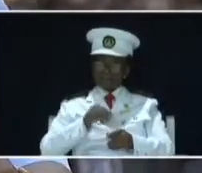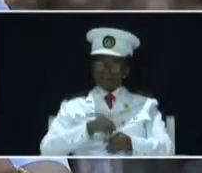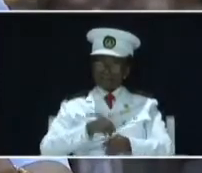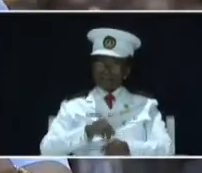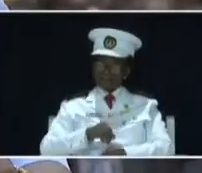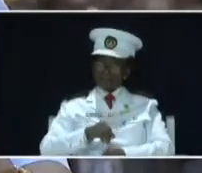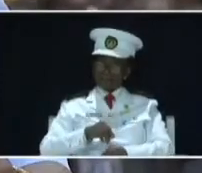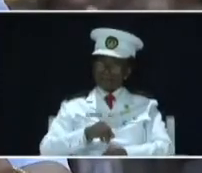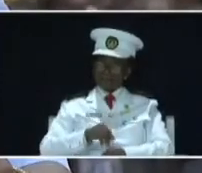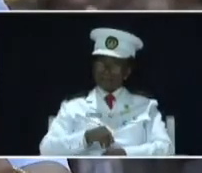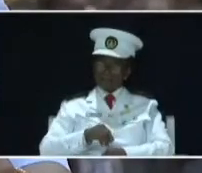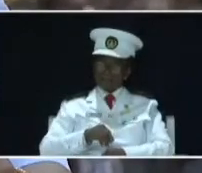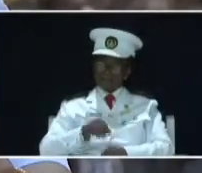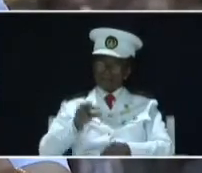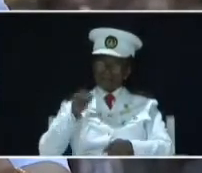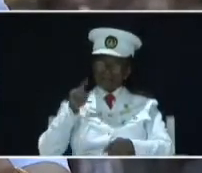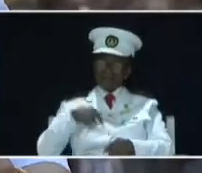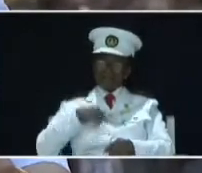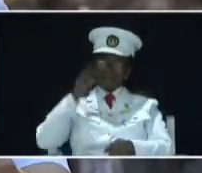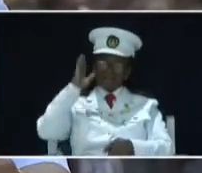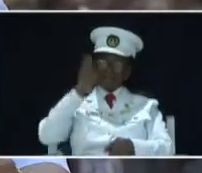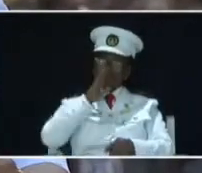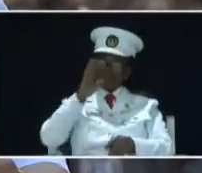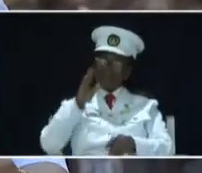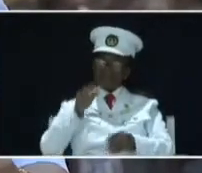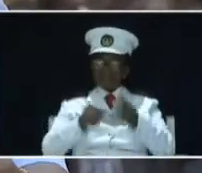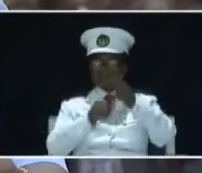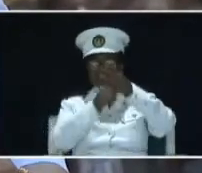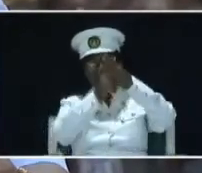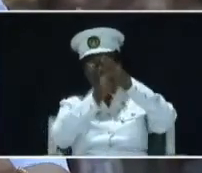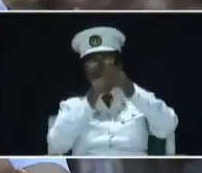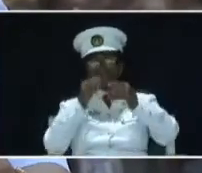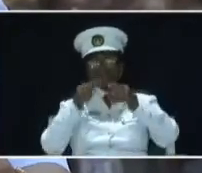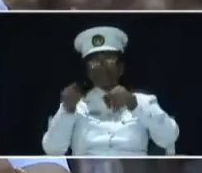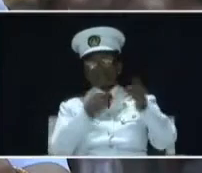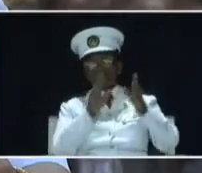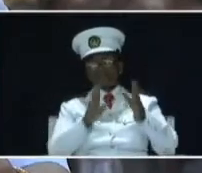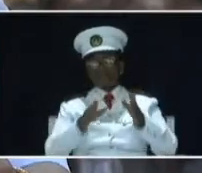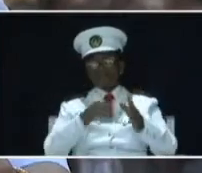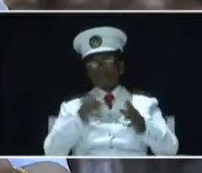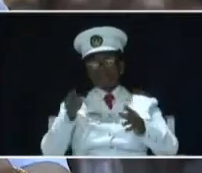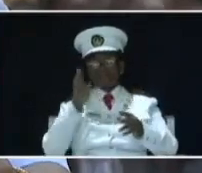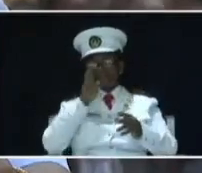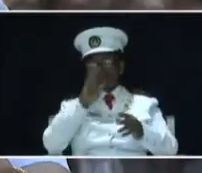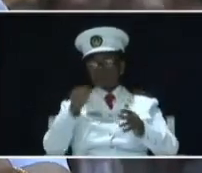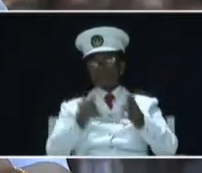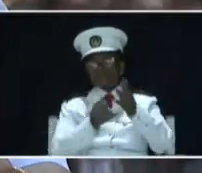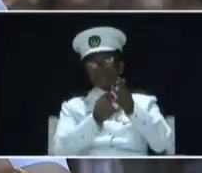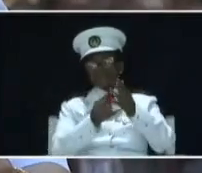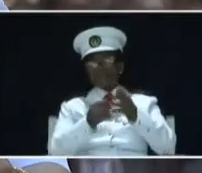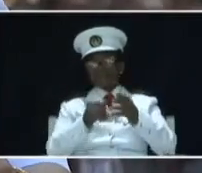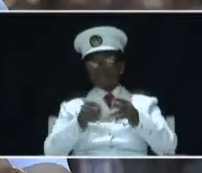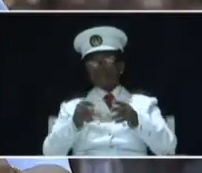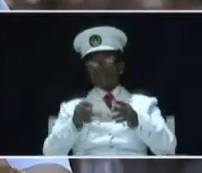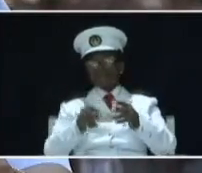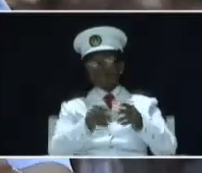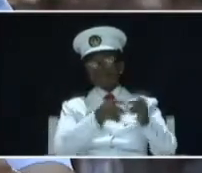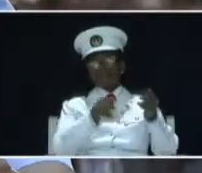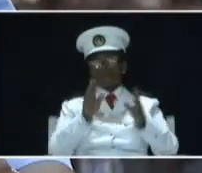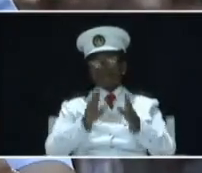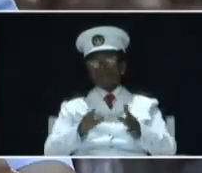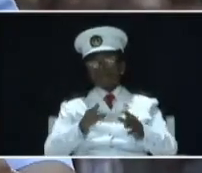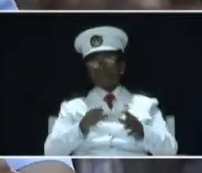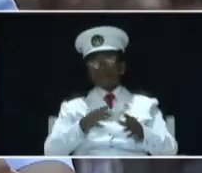I will be the senior partner, you'll be my junior partner, I will support you, I will be with you